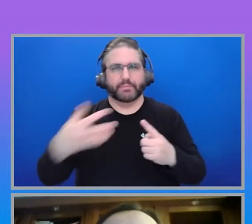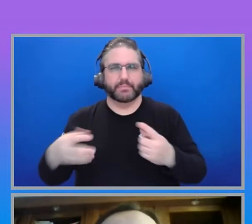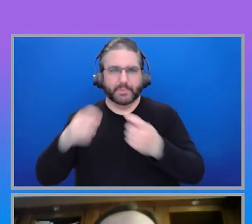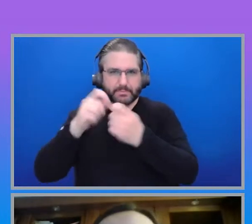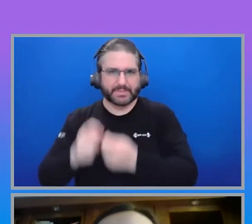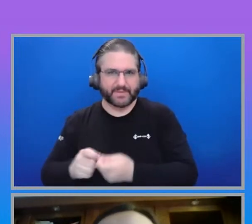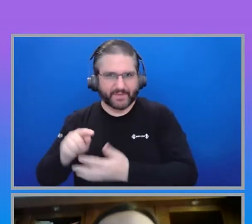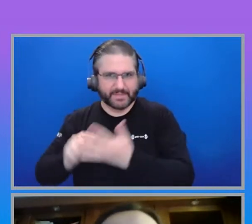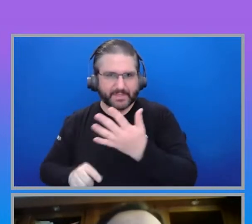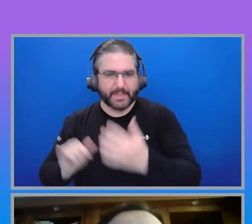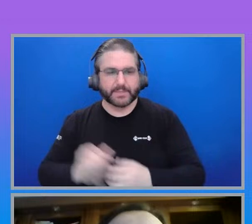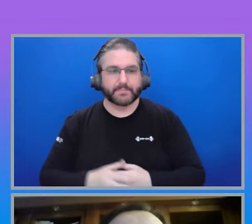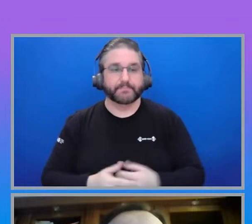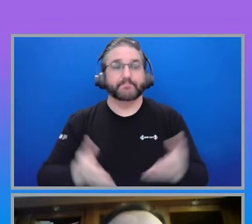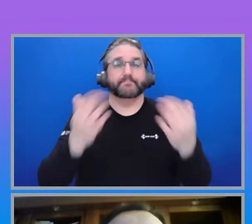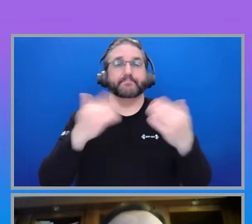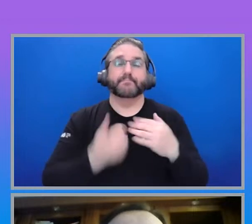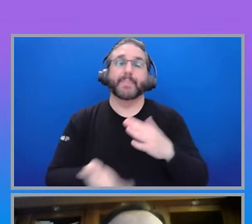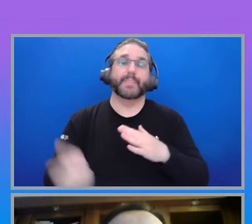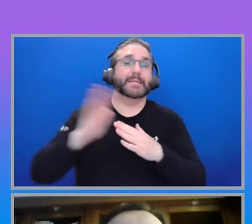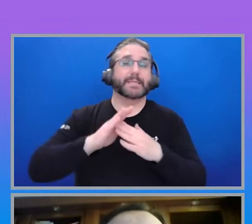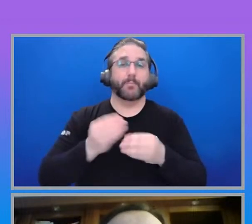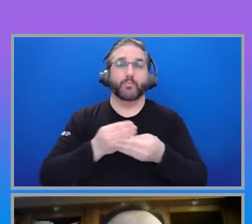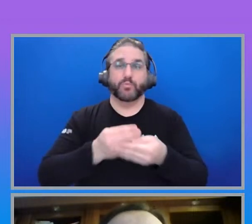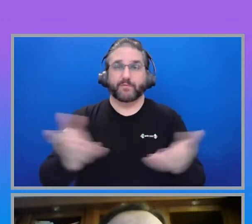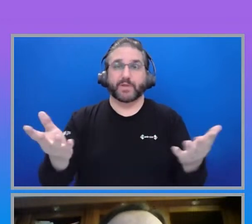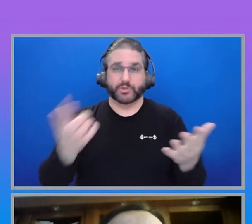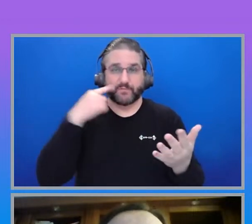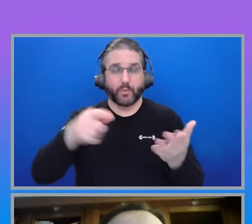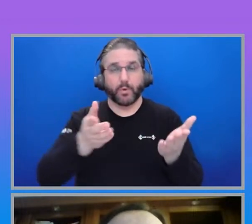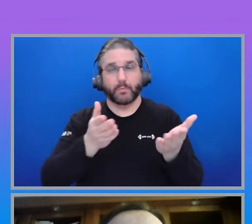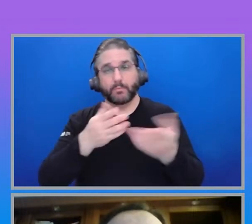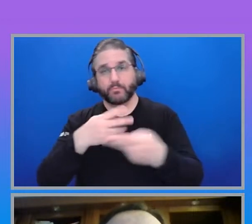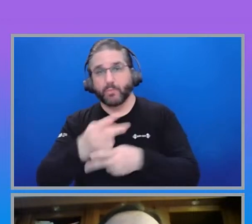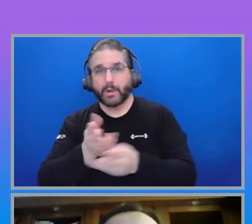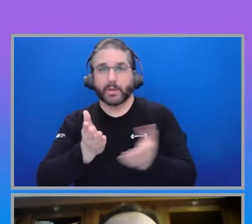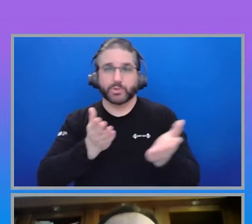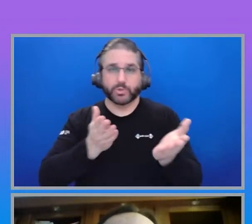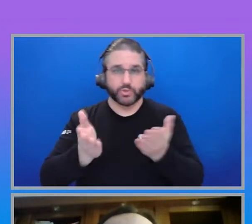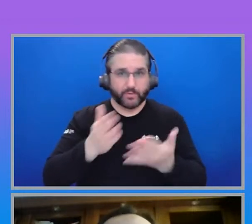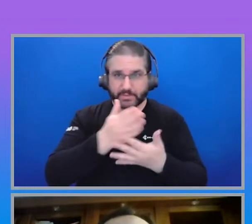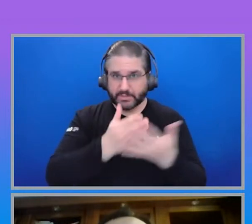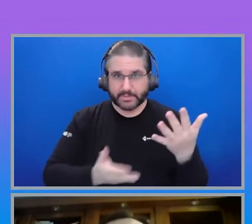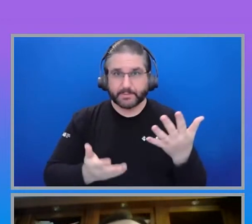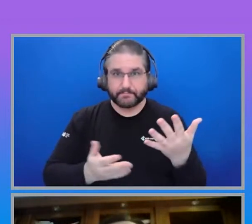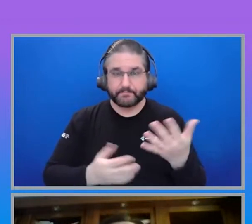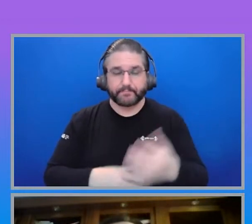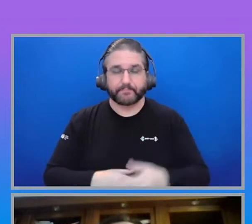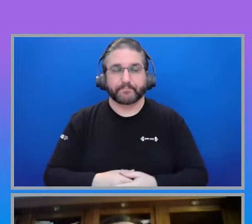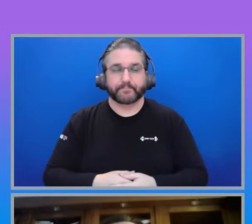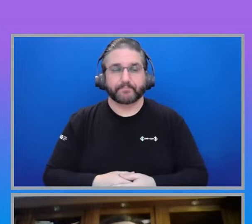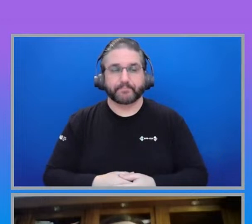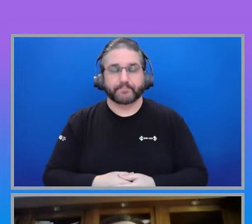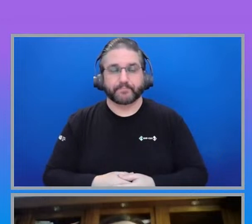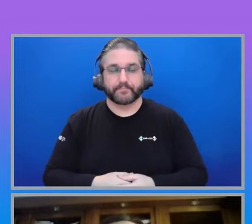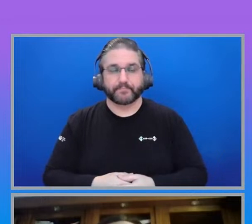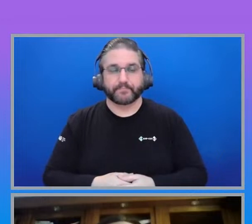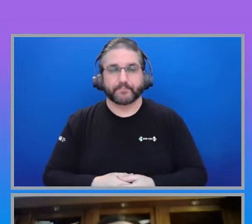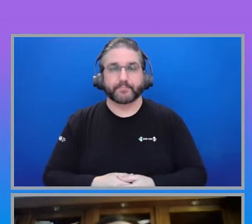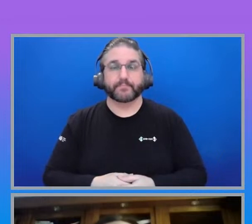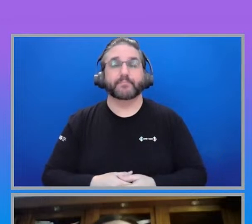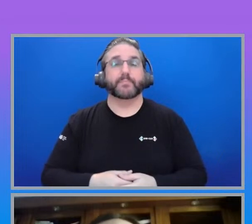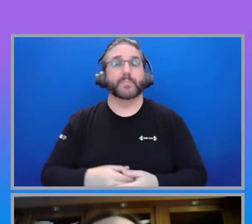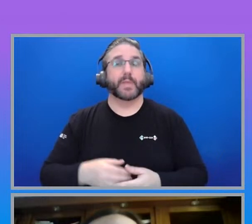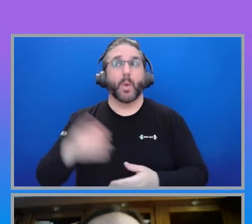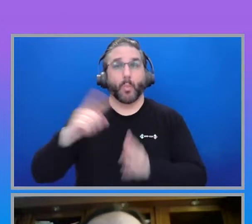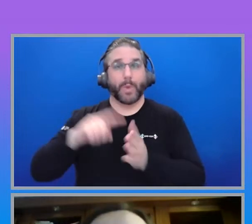to the key provisions for products and services, once the directive is applicable, and that will